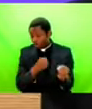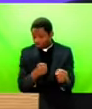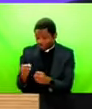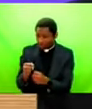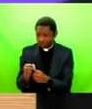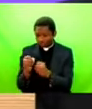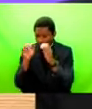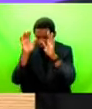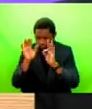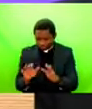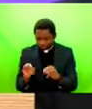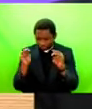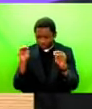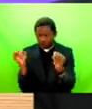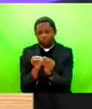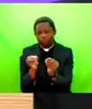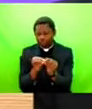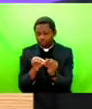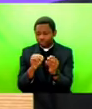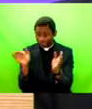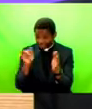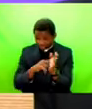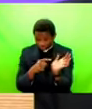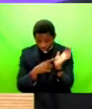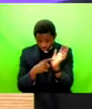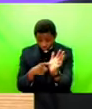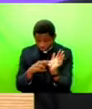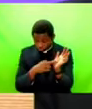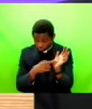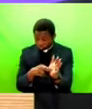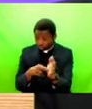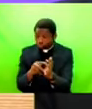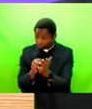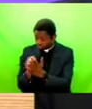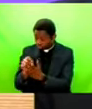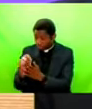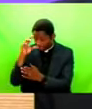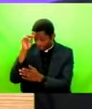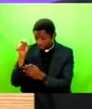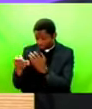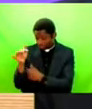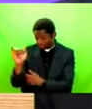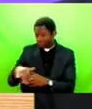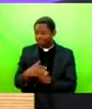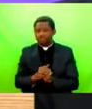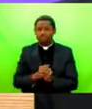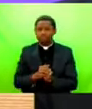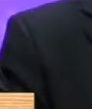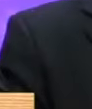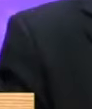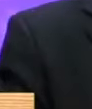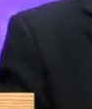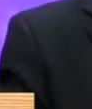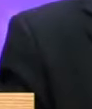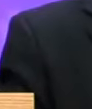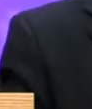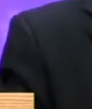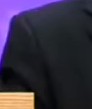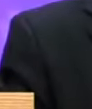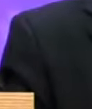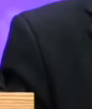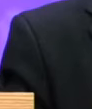true reflection of who a man of God is. Under the leadership of Apostle Dr. Jimmy